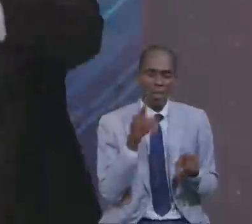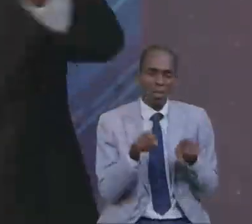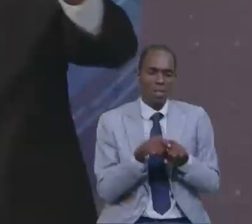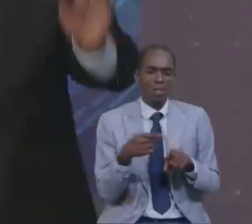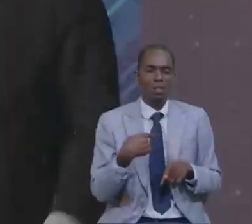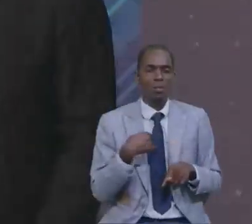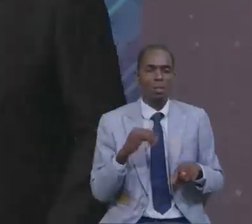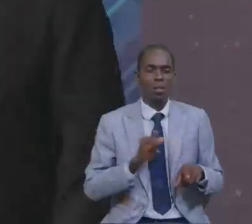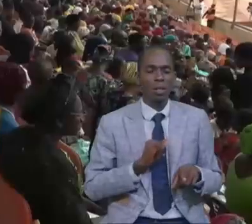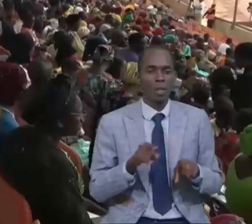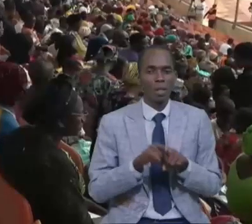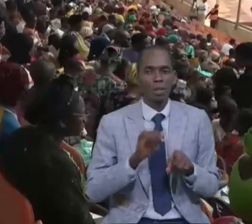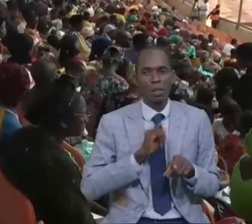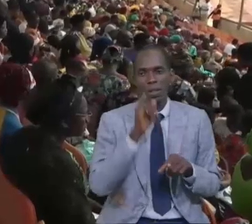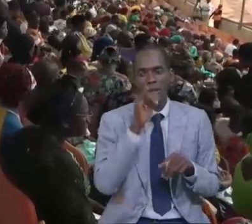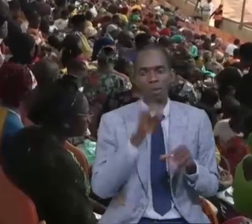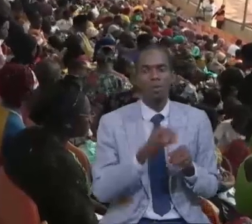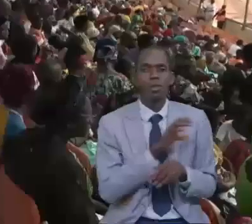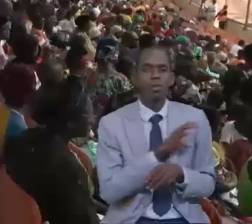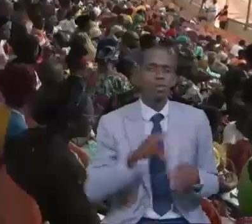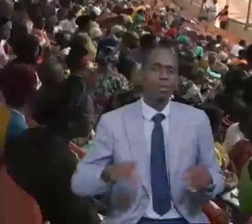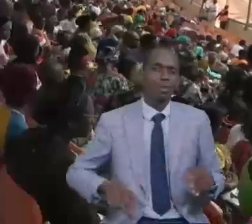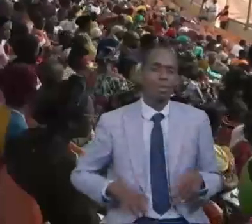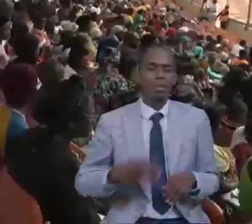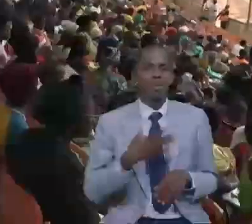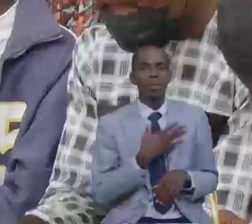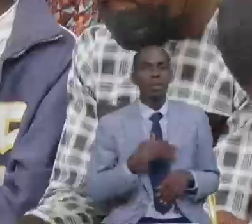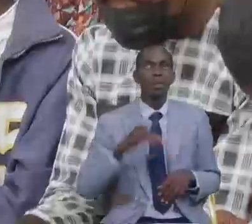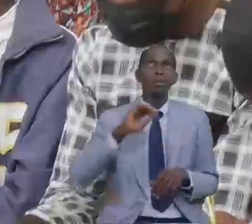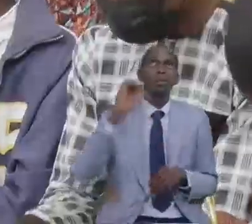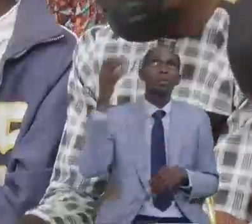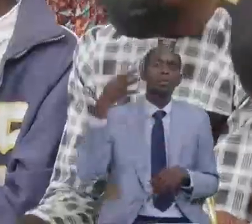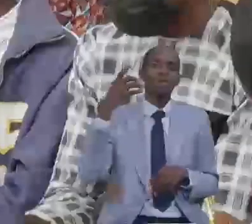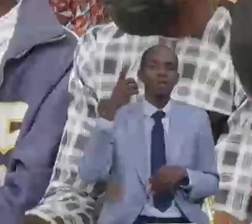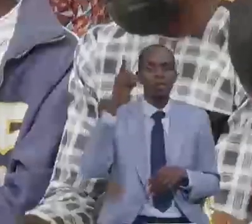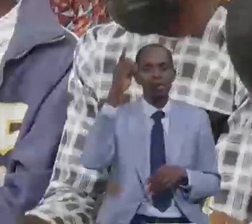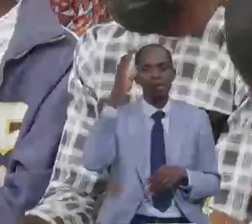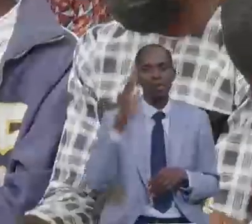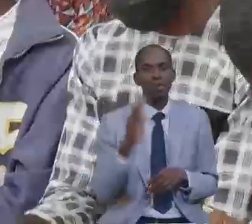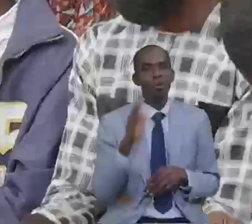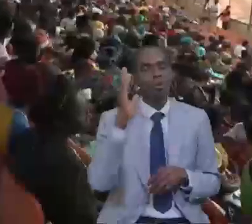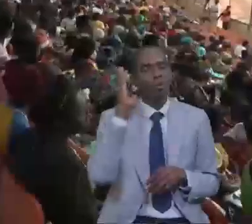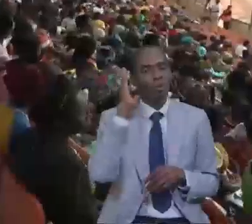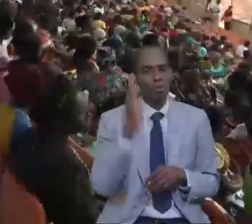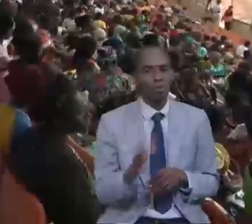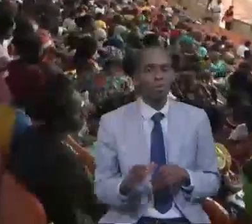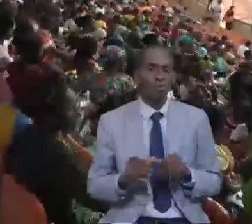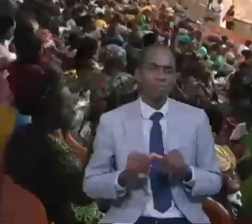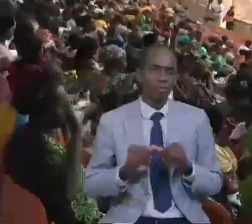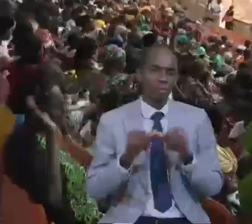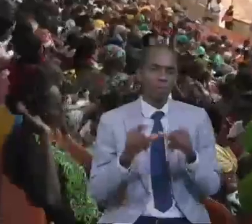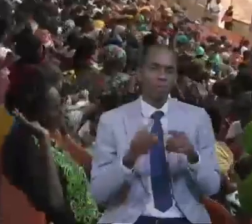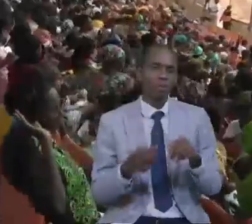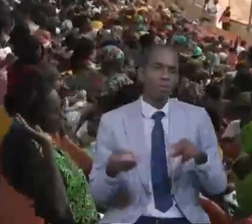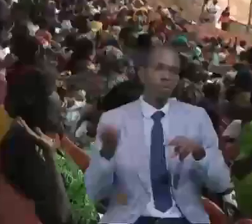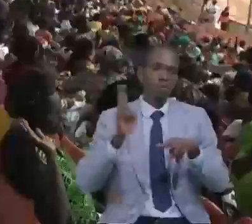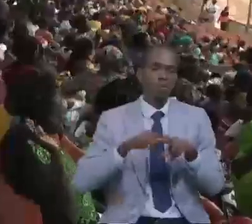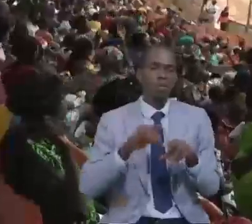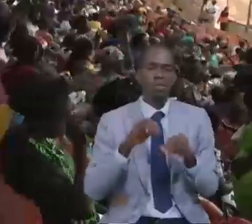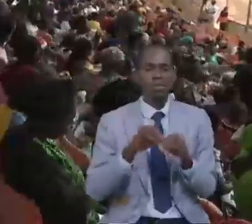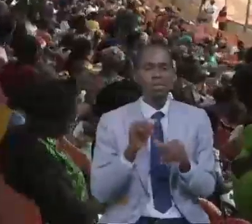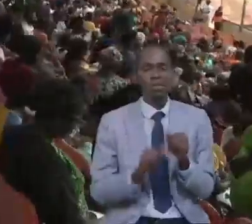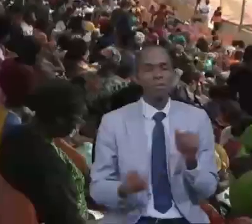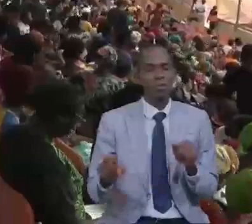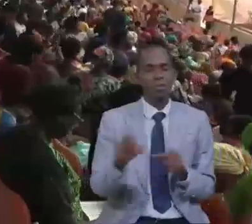on multiplying in every one of your lives. Where are you? Why don't you stand up and